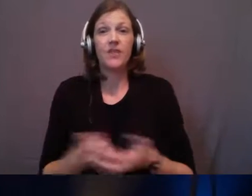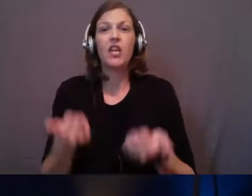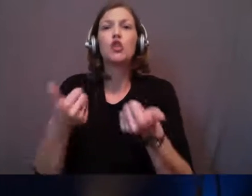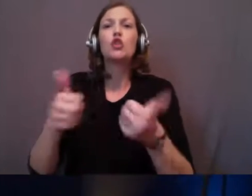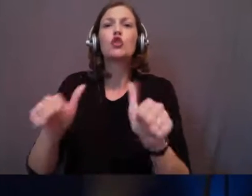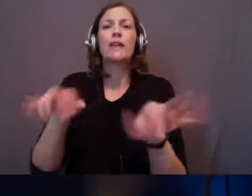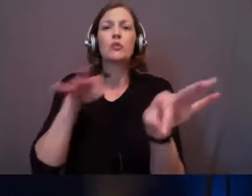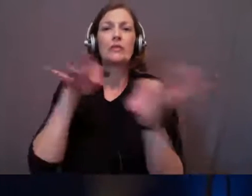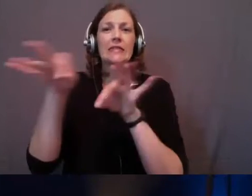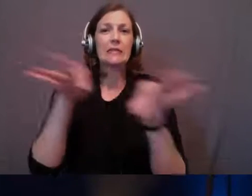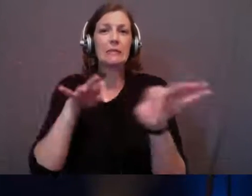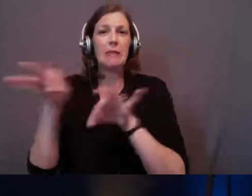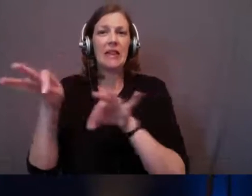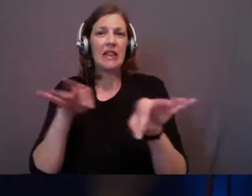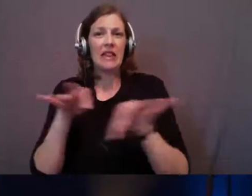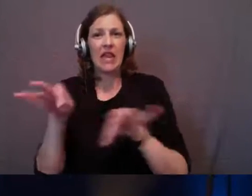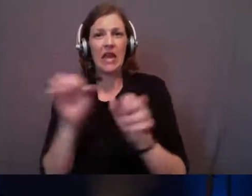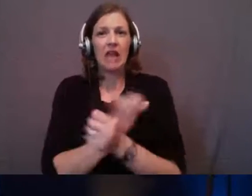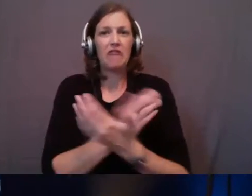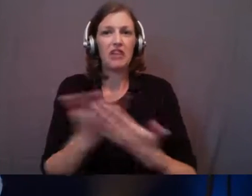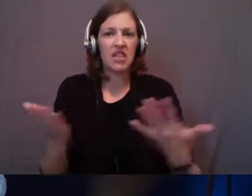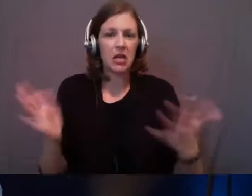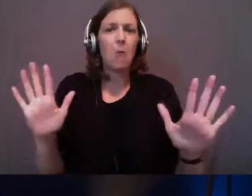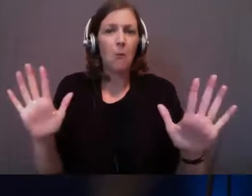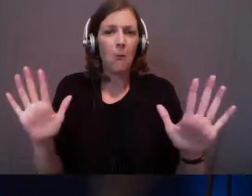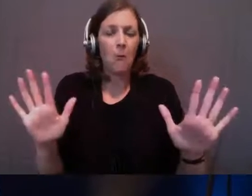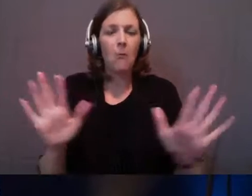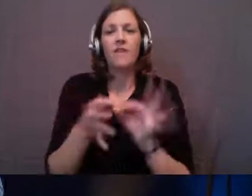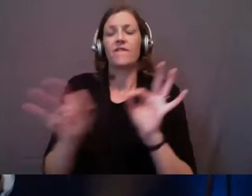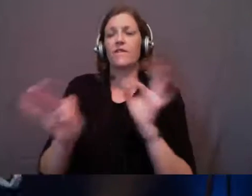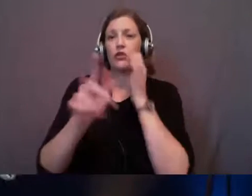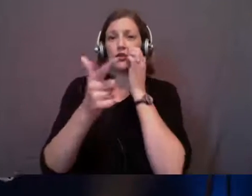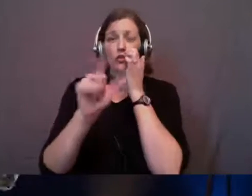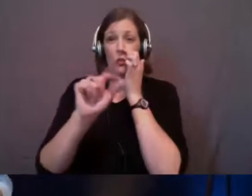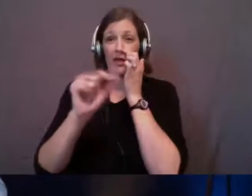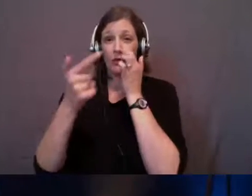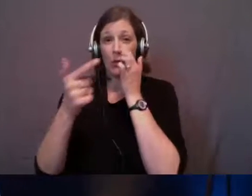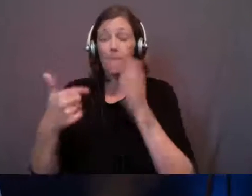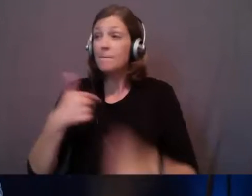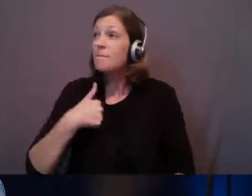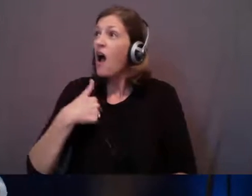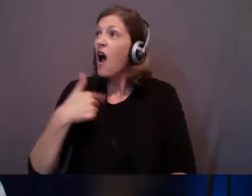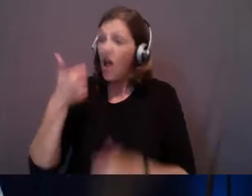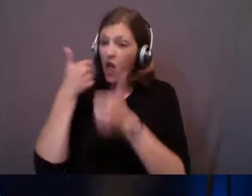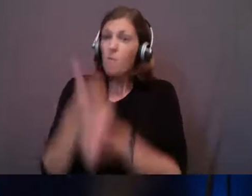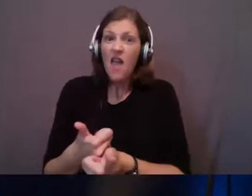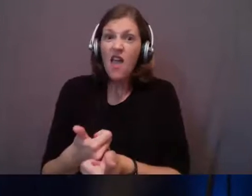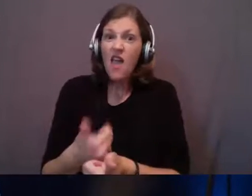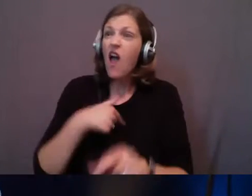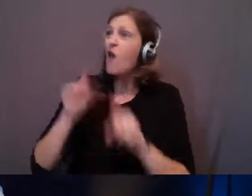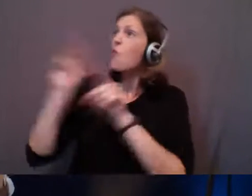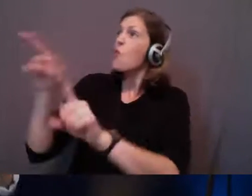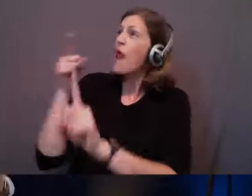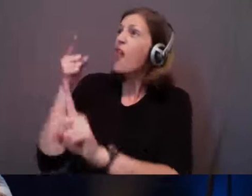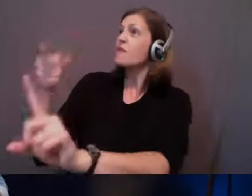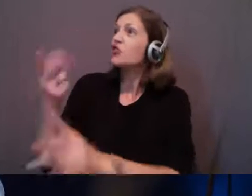it all away. Verse 20 and 21. But I did obey the Lord. I went on the mission the Lord assigned